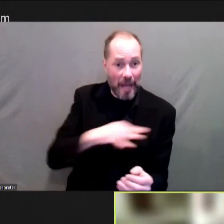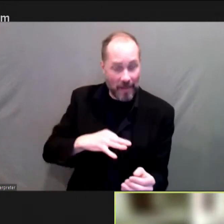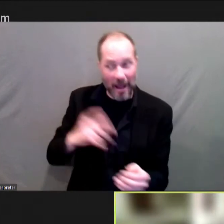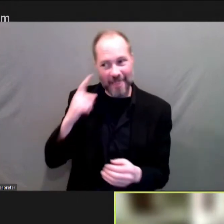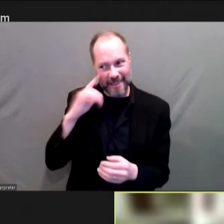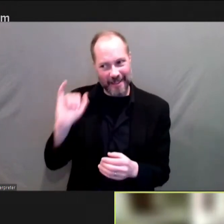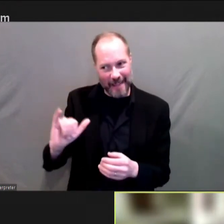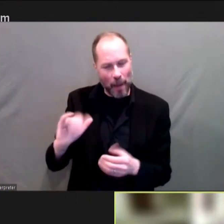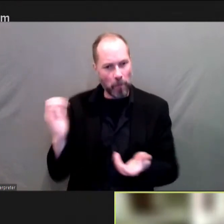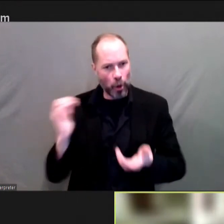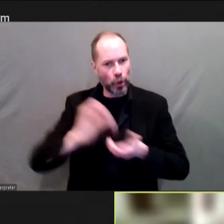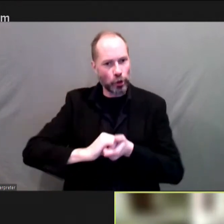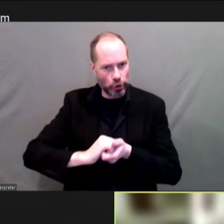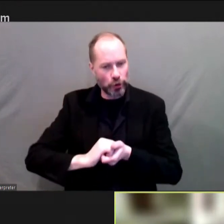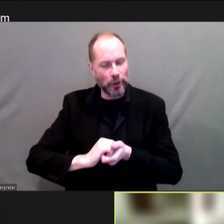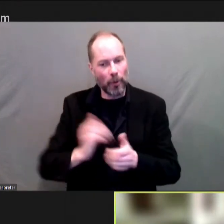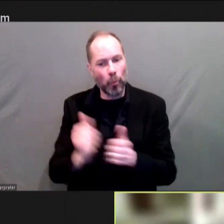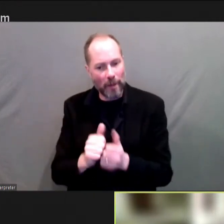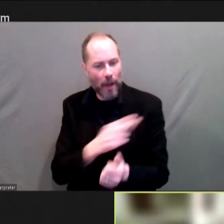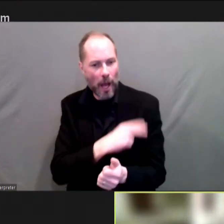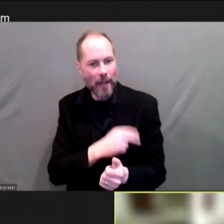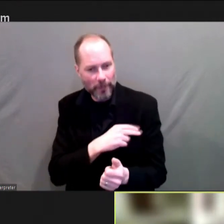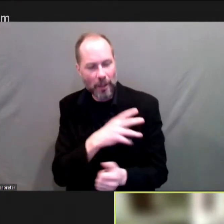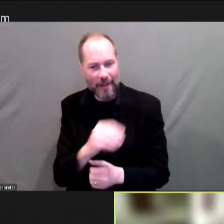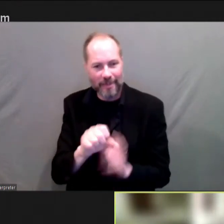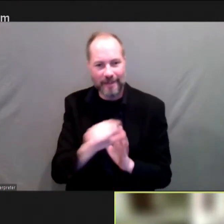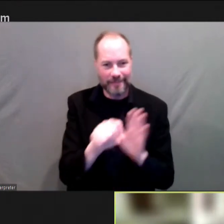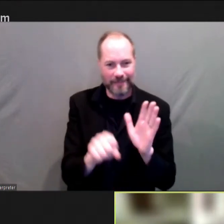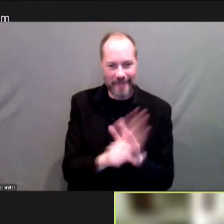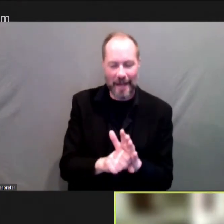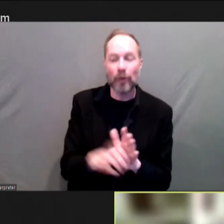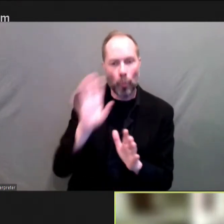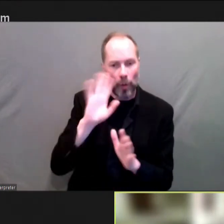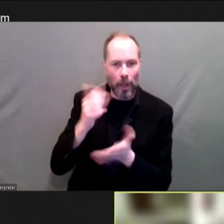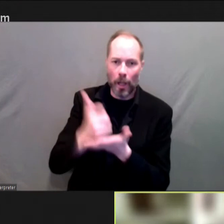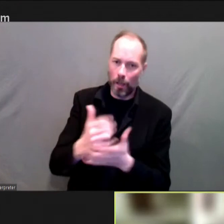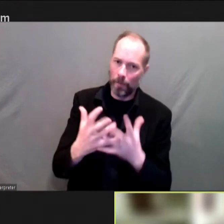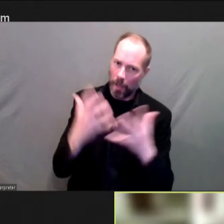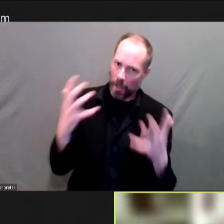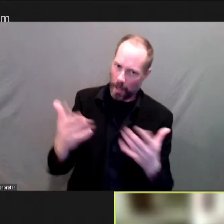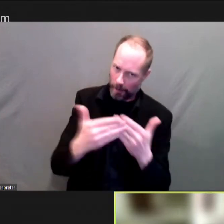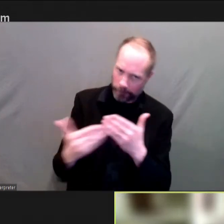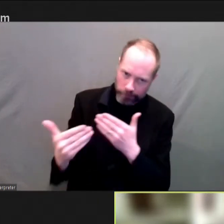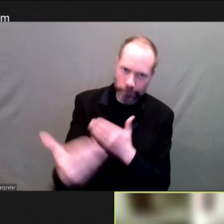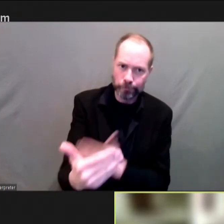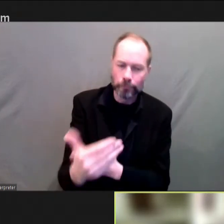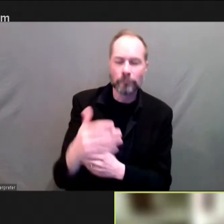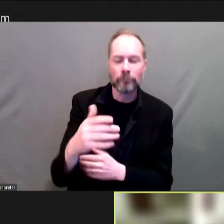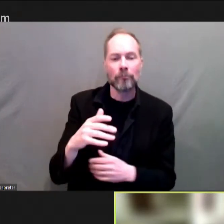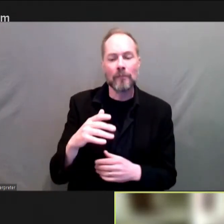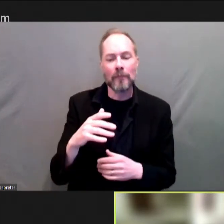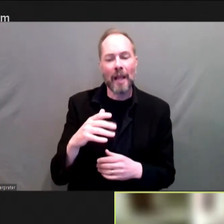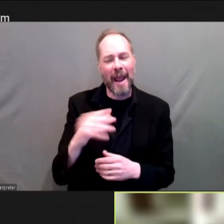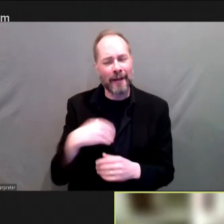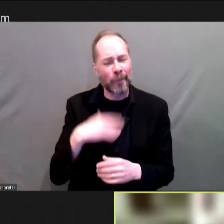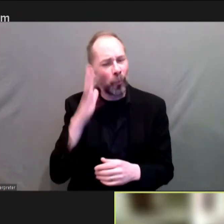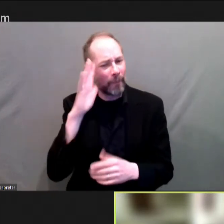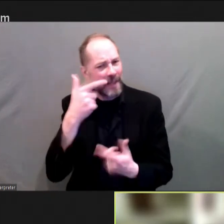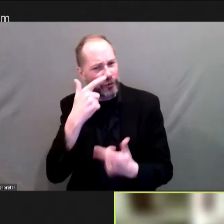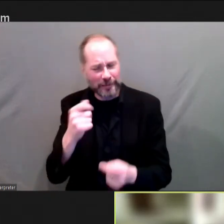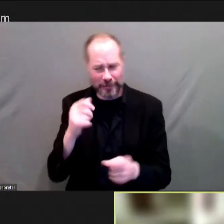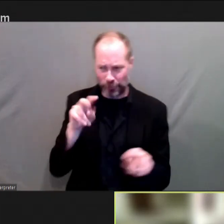partnership and the preparation that we've done to date will be helpful. It will be interesting for us to really